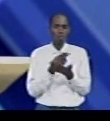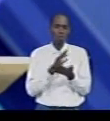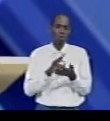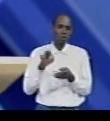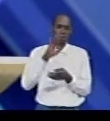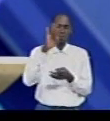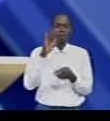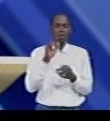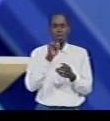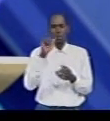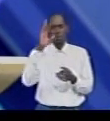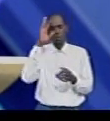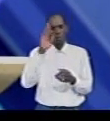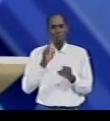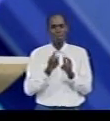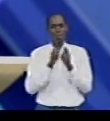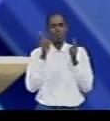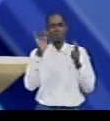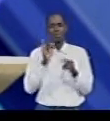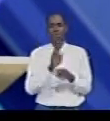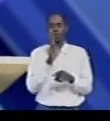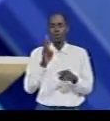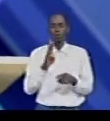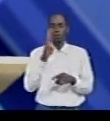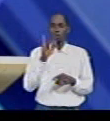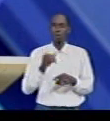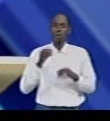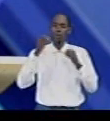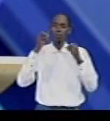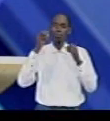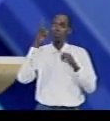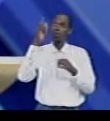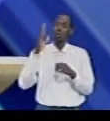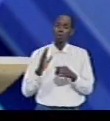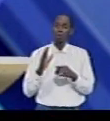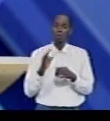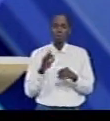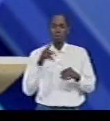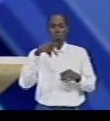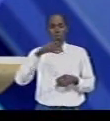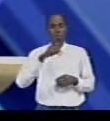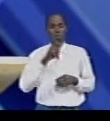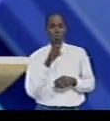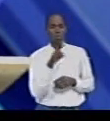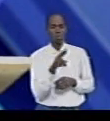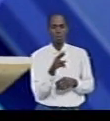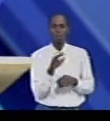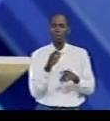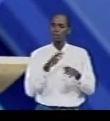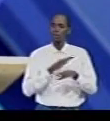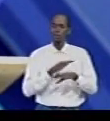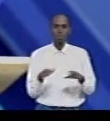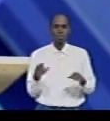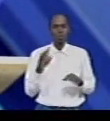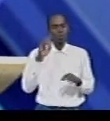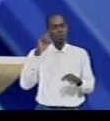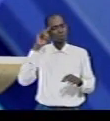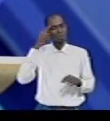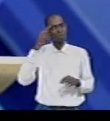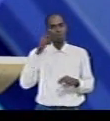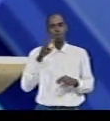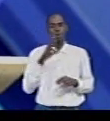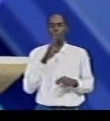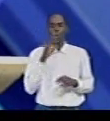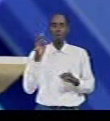used of God, don't live in assumption. Don't take things for granted. Don't say, no, I am strong.